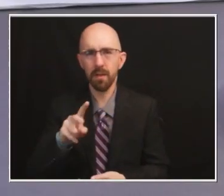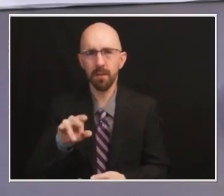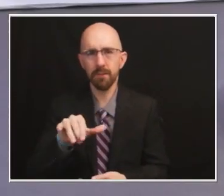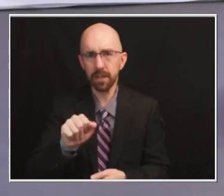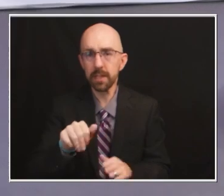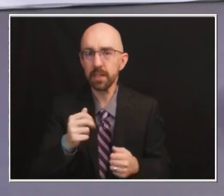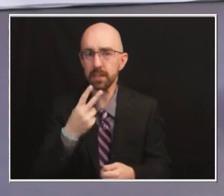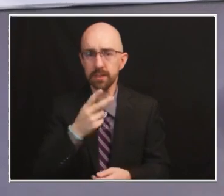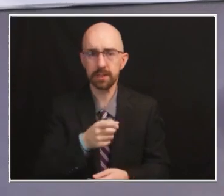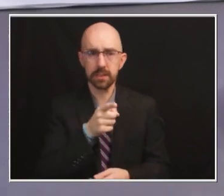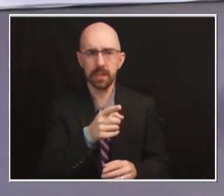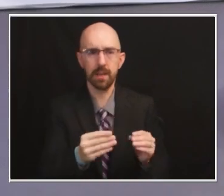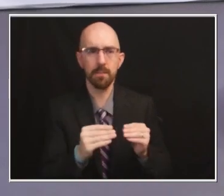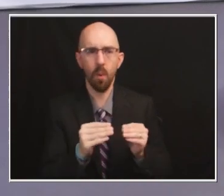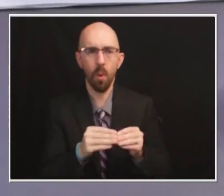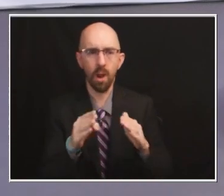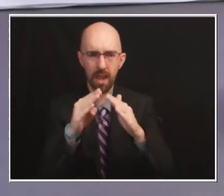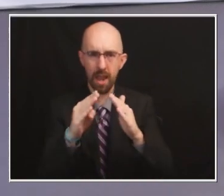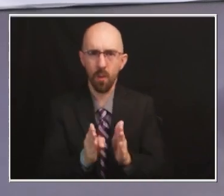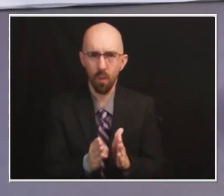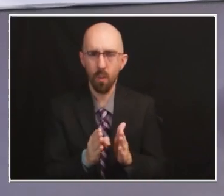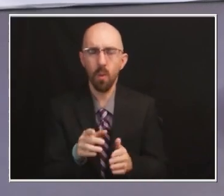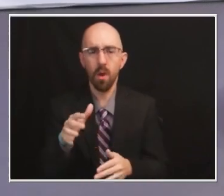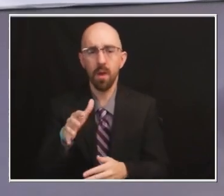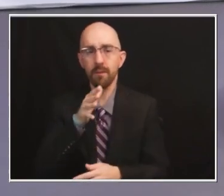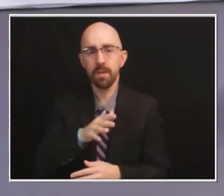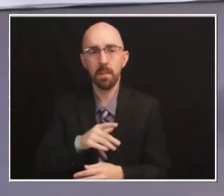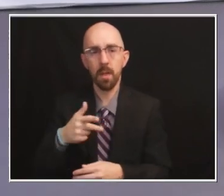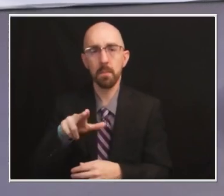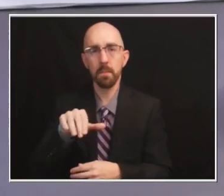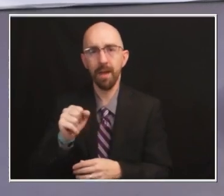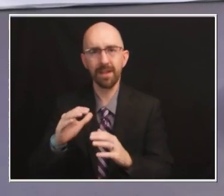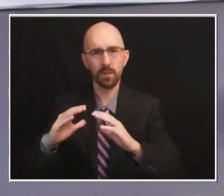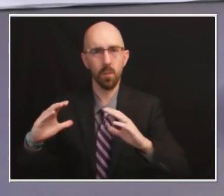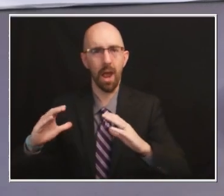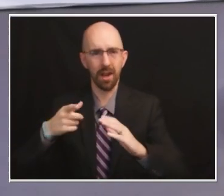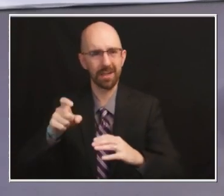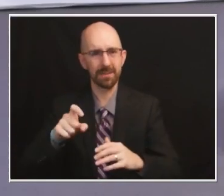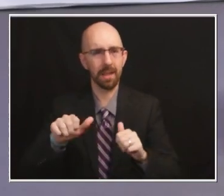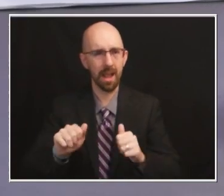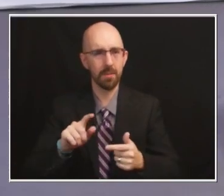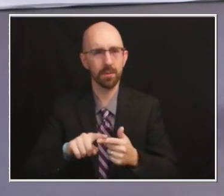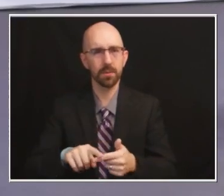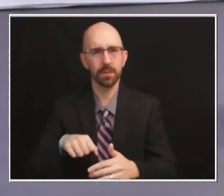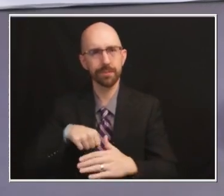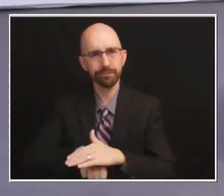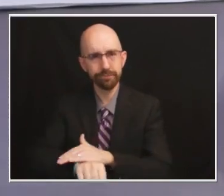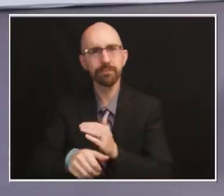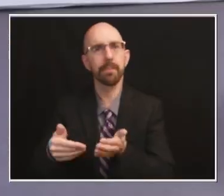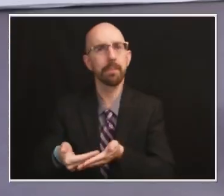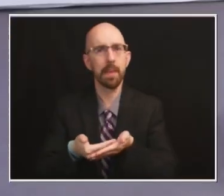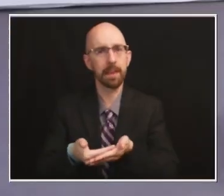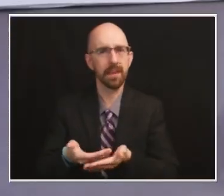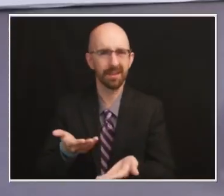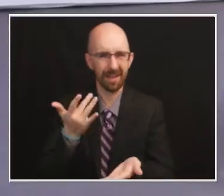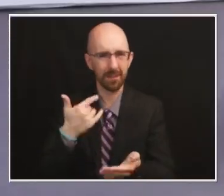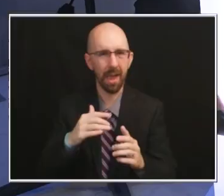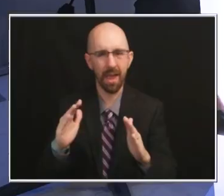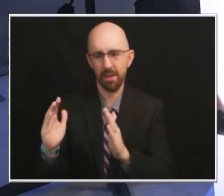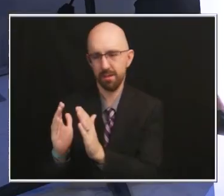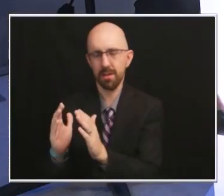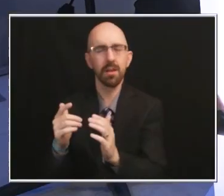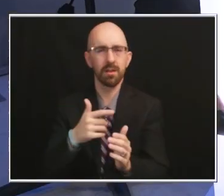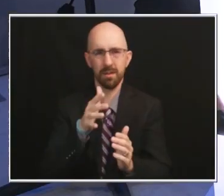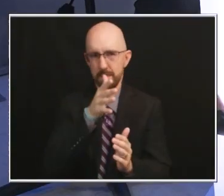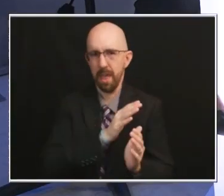is a lot more narrow compared to female pelvis because these ones need to be able to pass babies through them. Okay. And then when you talk about the